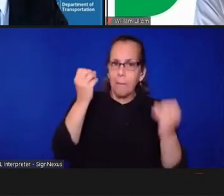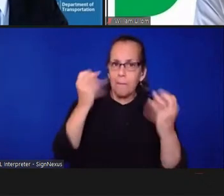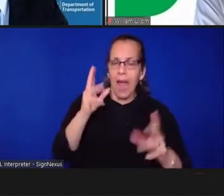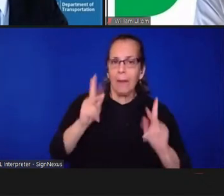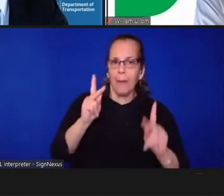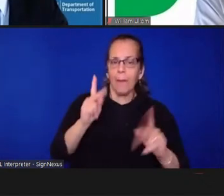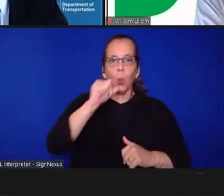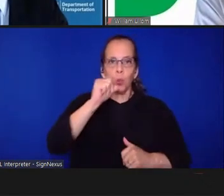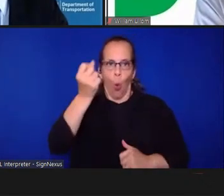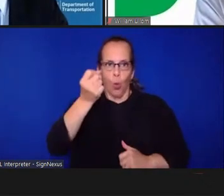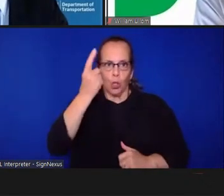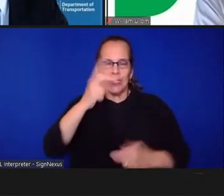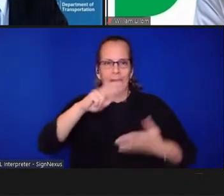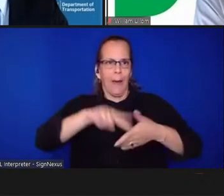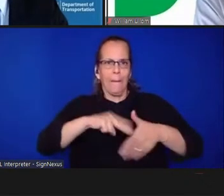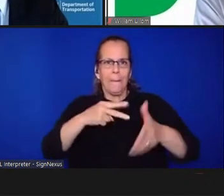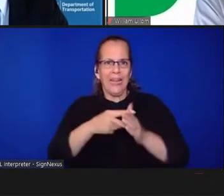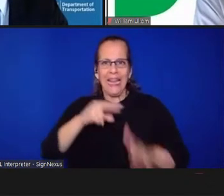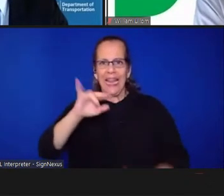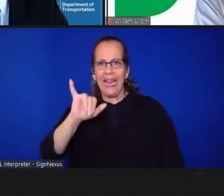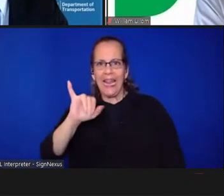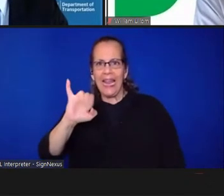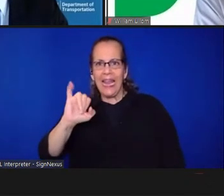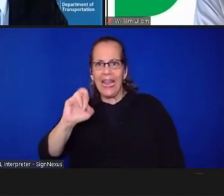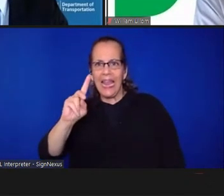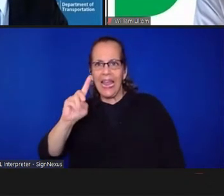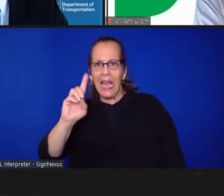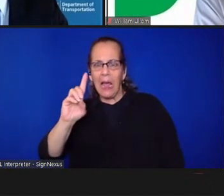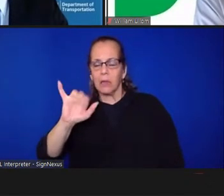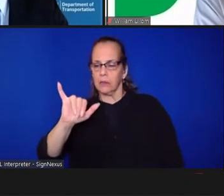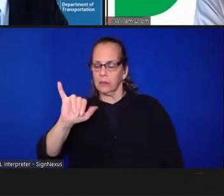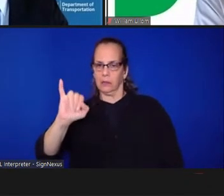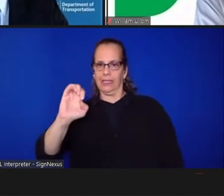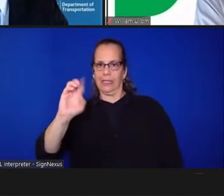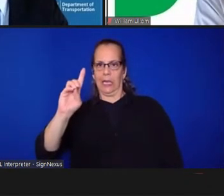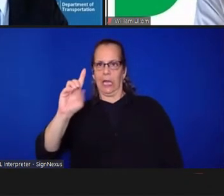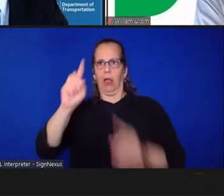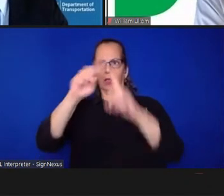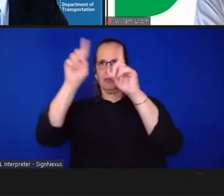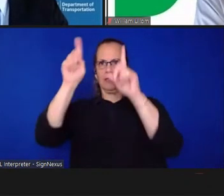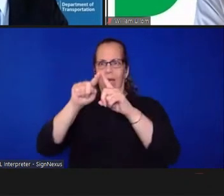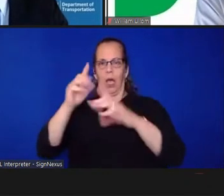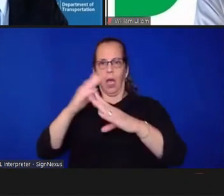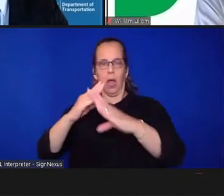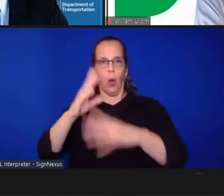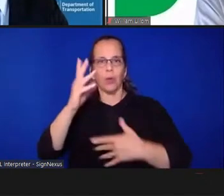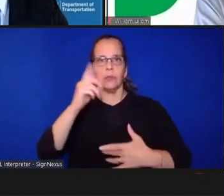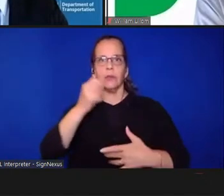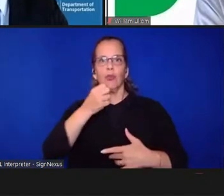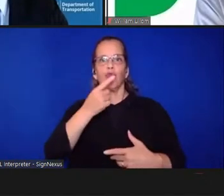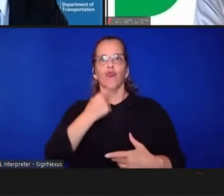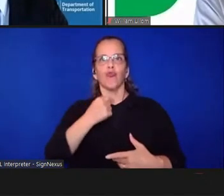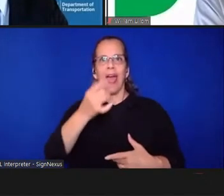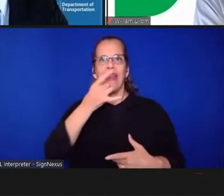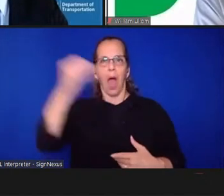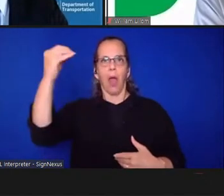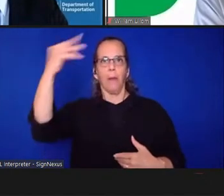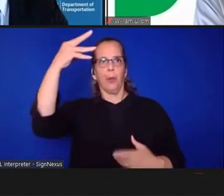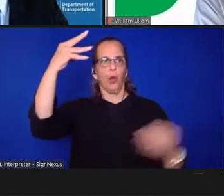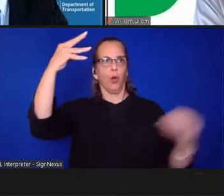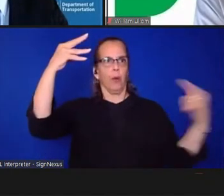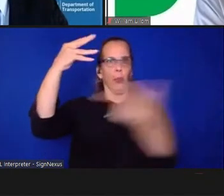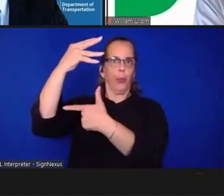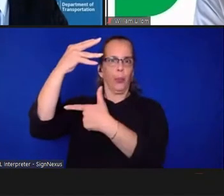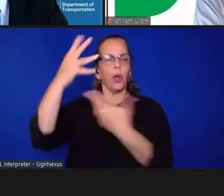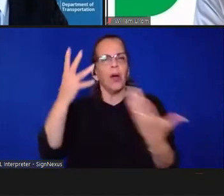what yield means who go through red lights and I don't see the police enforcing any of these regulations and